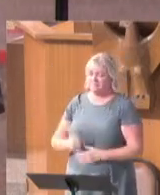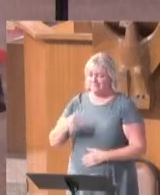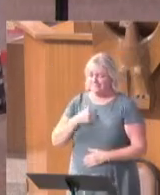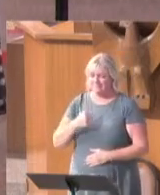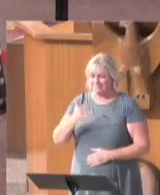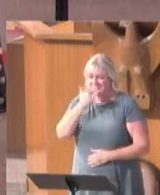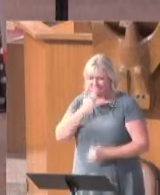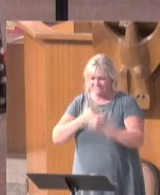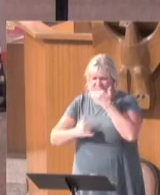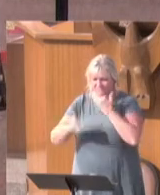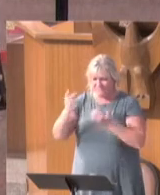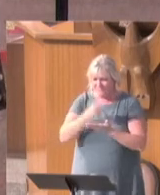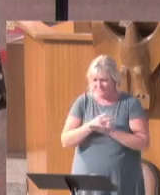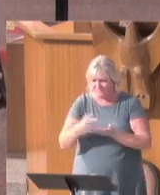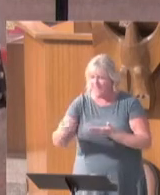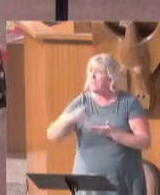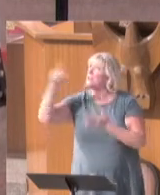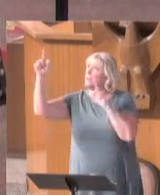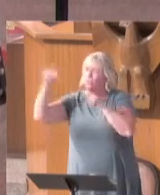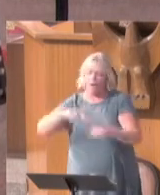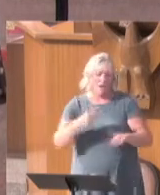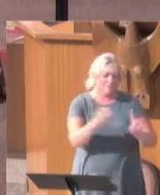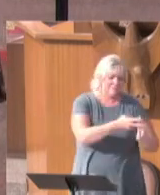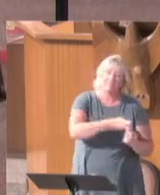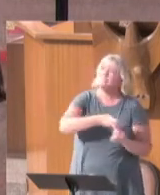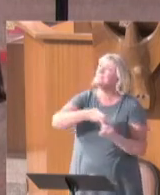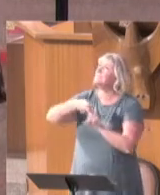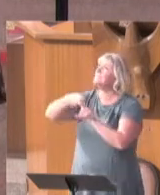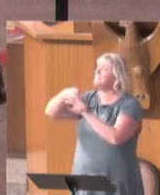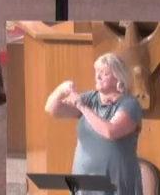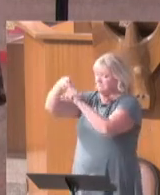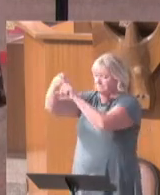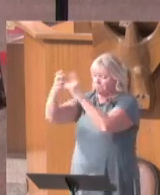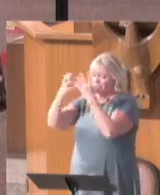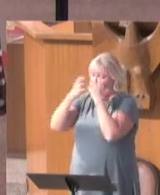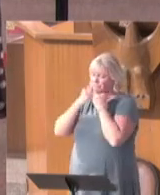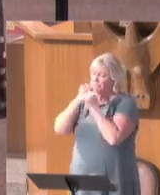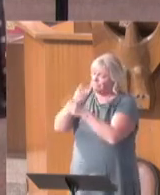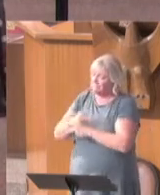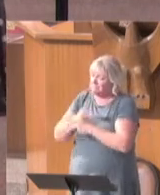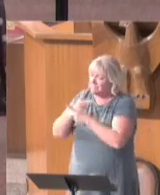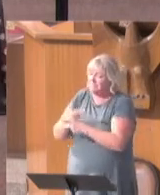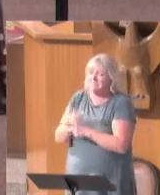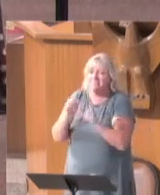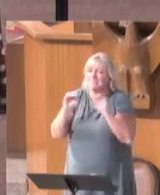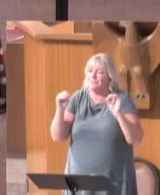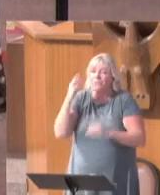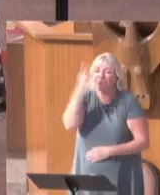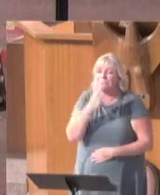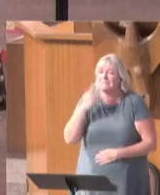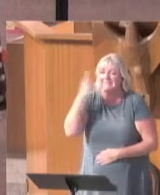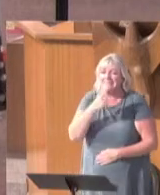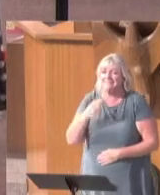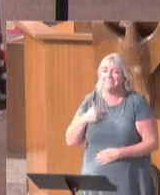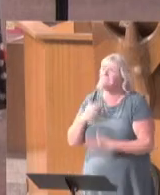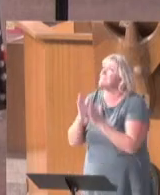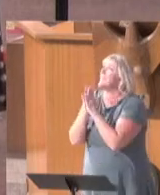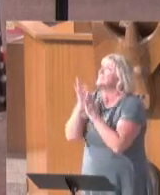high? What if you catch me when I'm falling? There'd be no reason